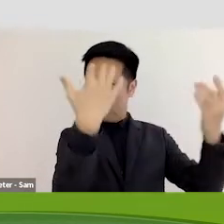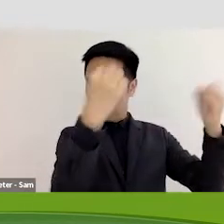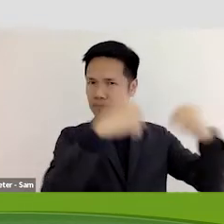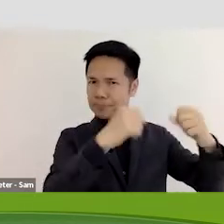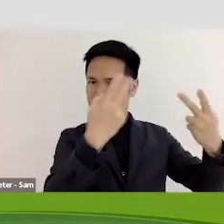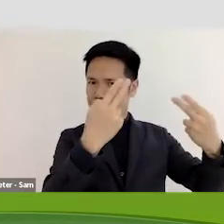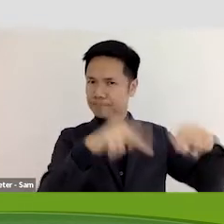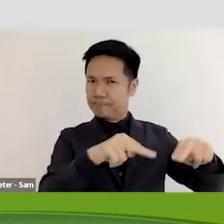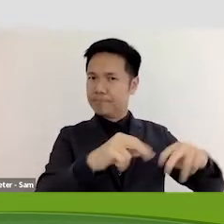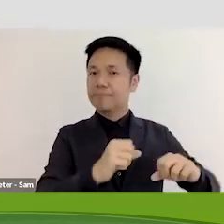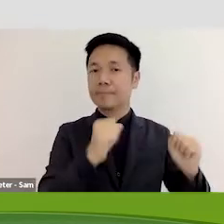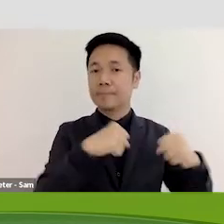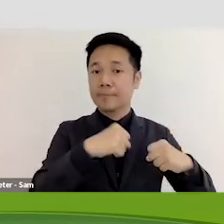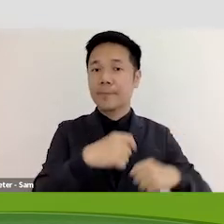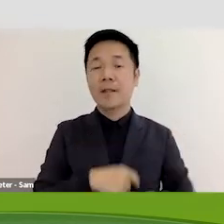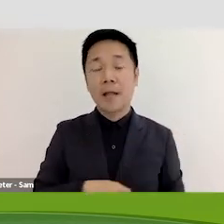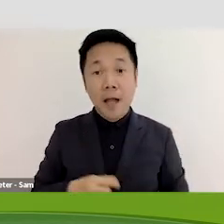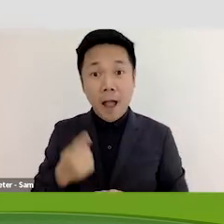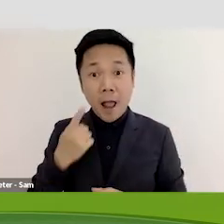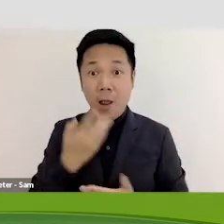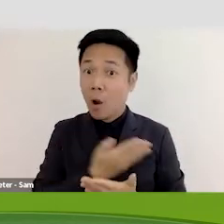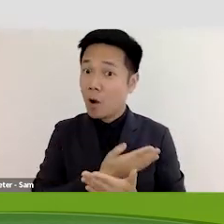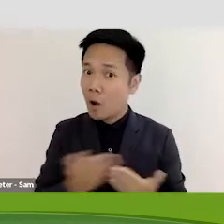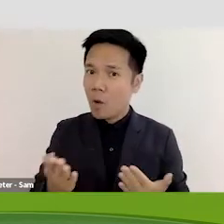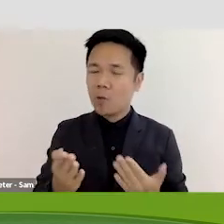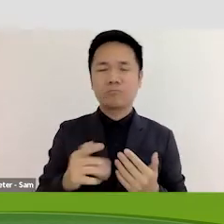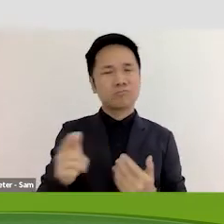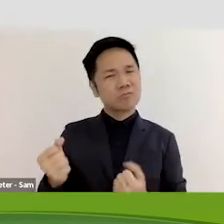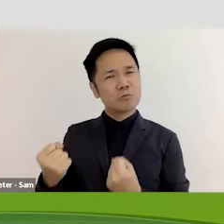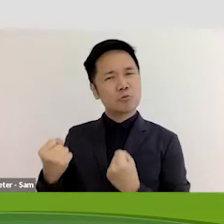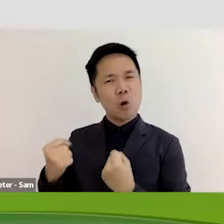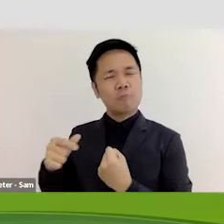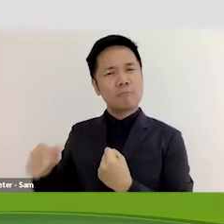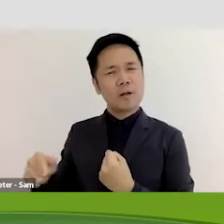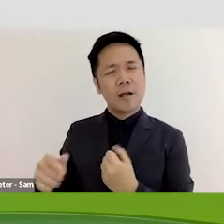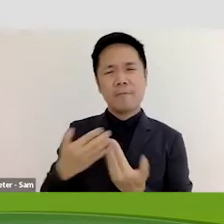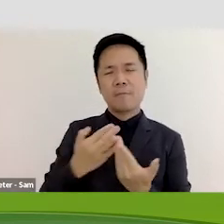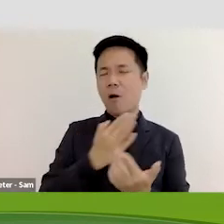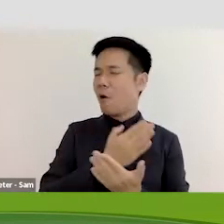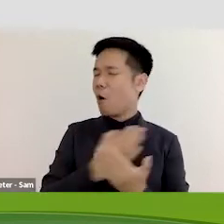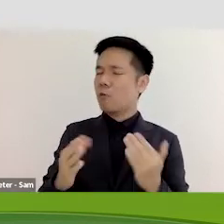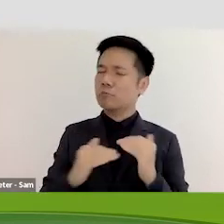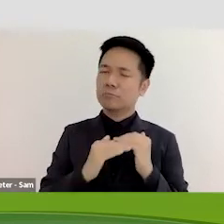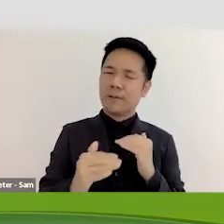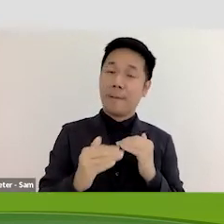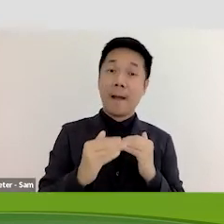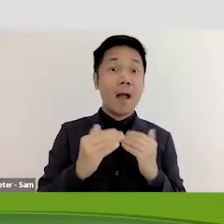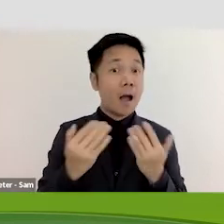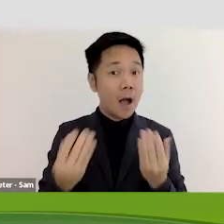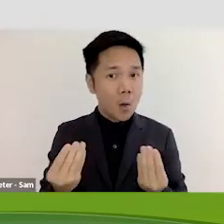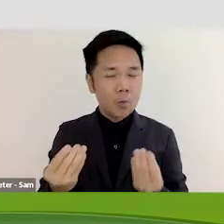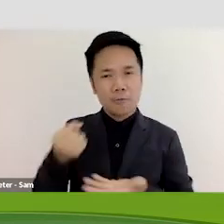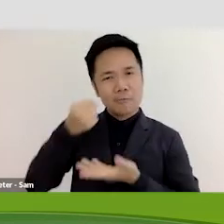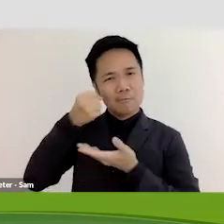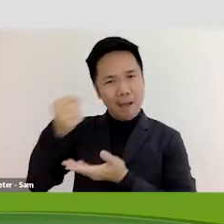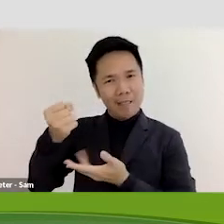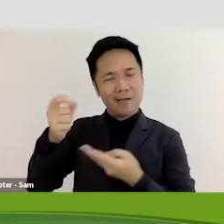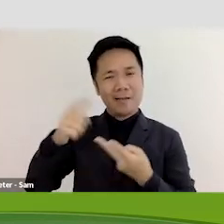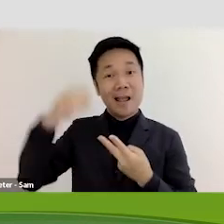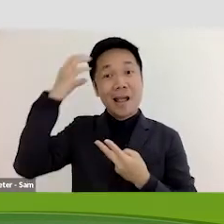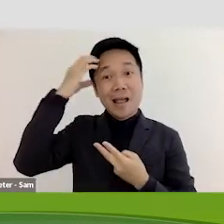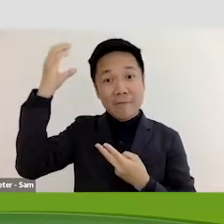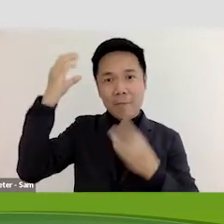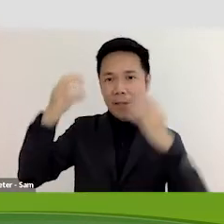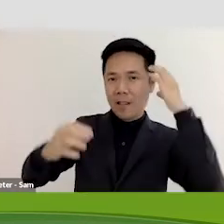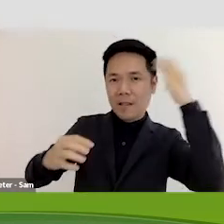gender equality mechanisms at all levels with sustainable and adequate funding, and promote intragovernmental